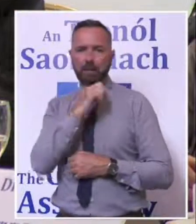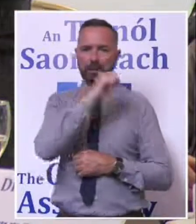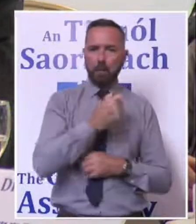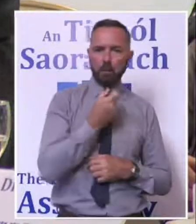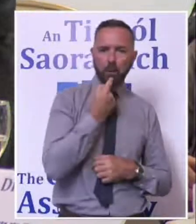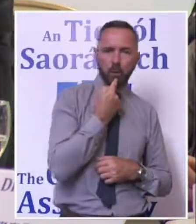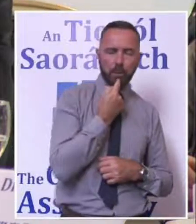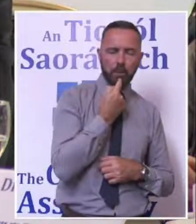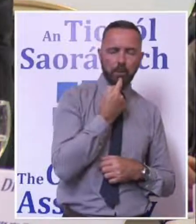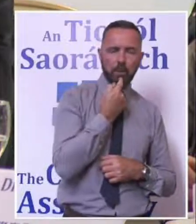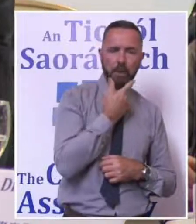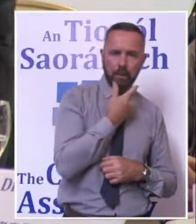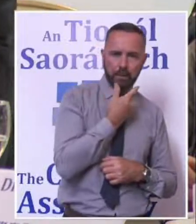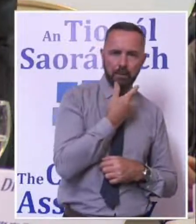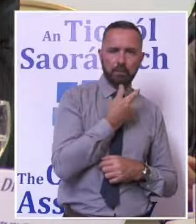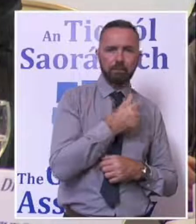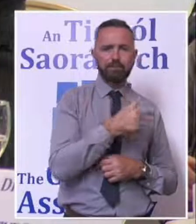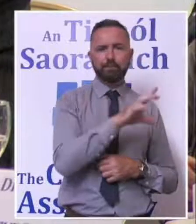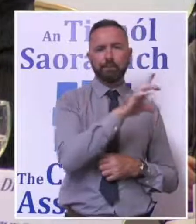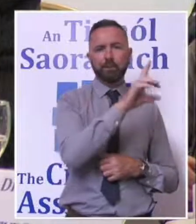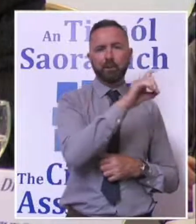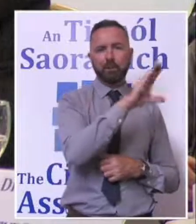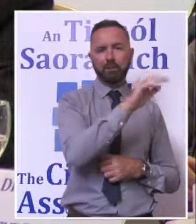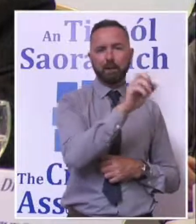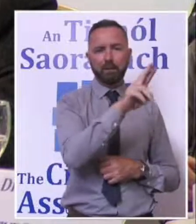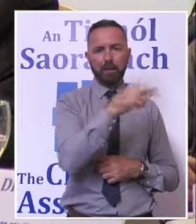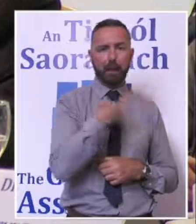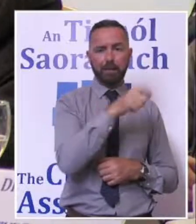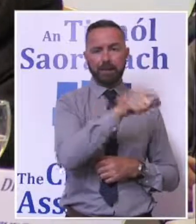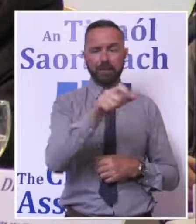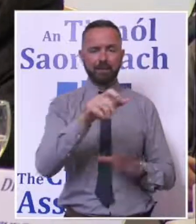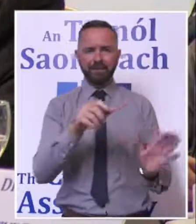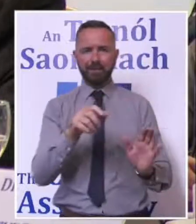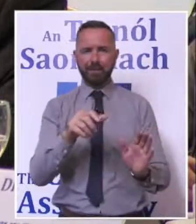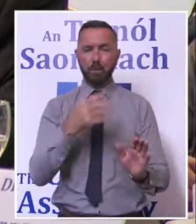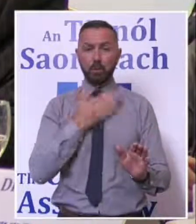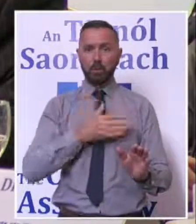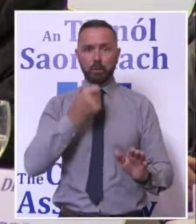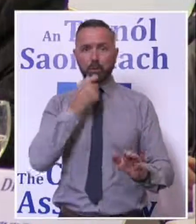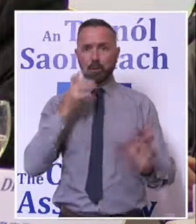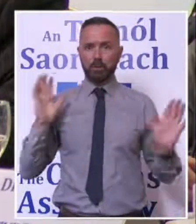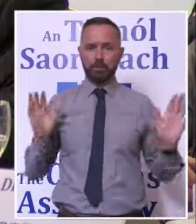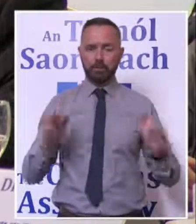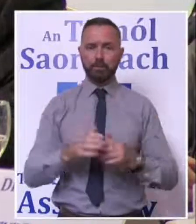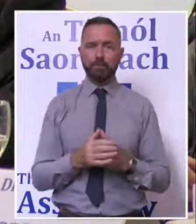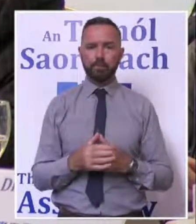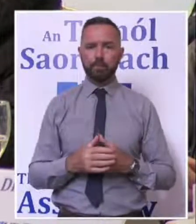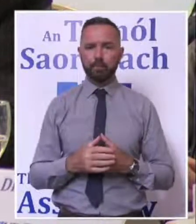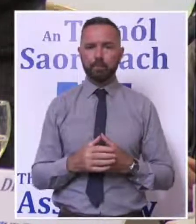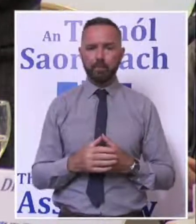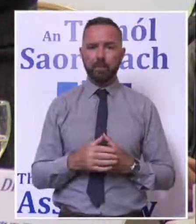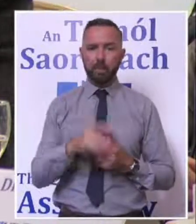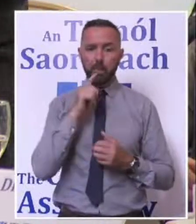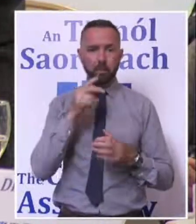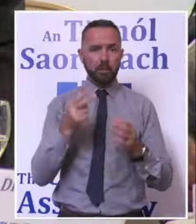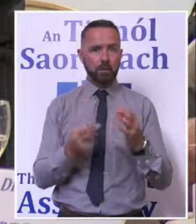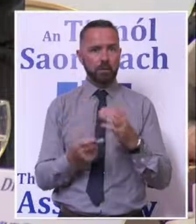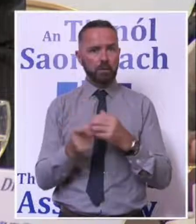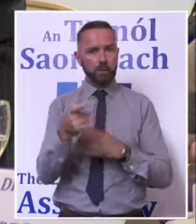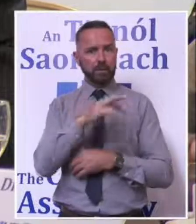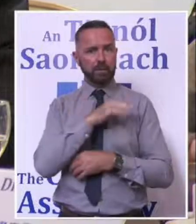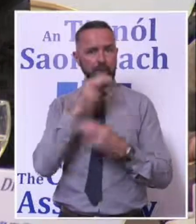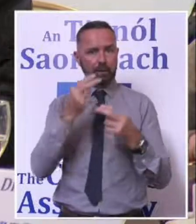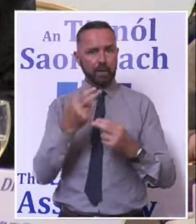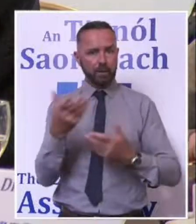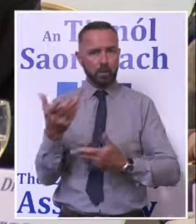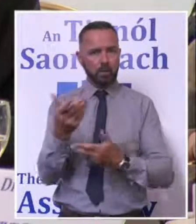clear about that. But I think that's something for you to tease through how that might be done in terms of building confidence.